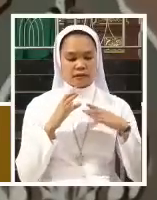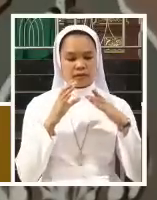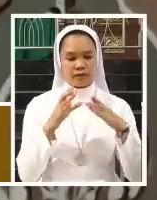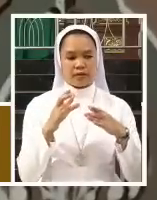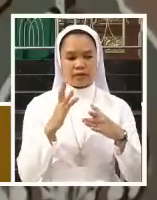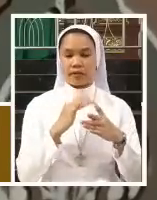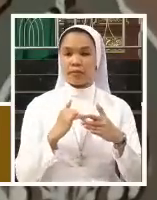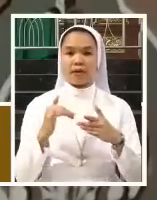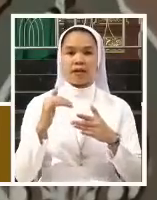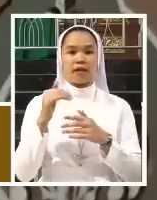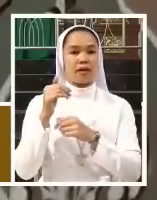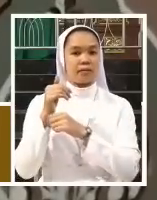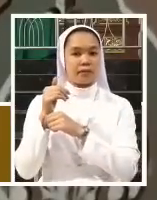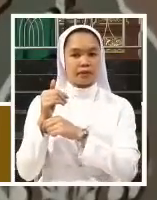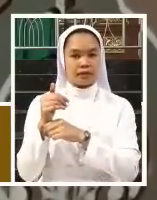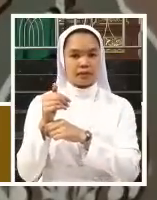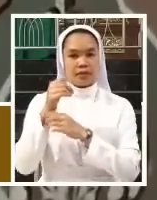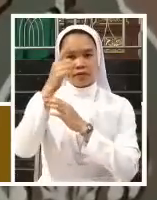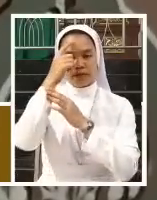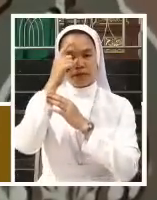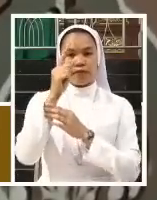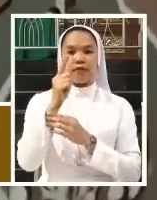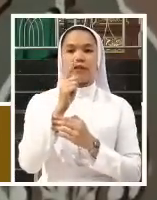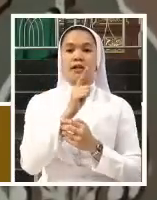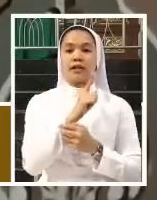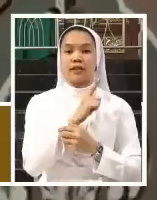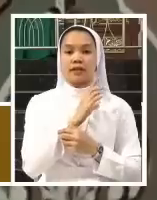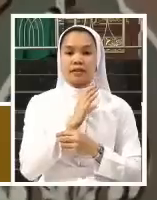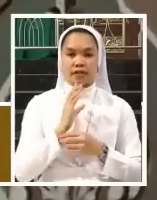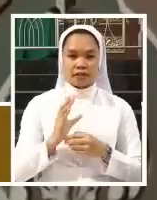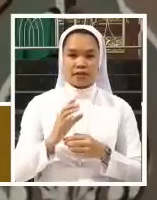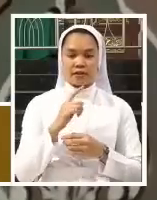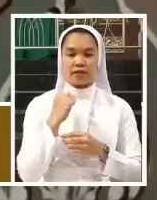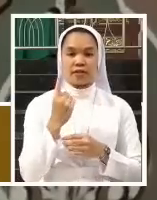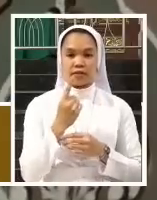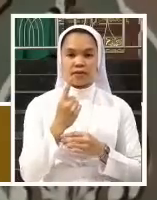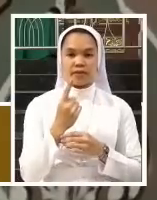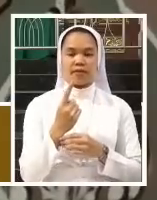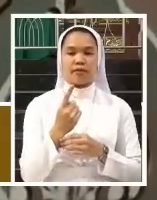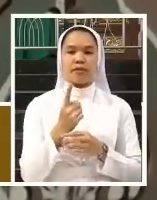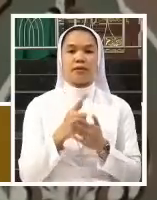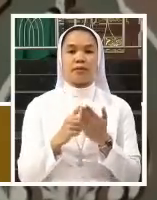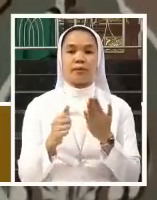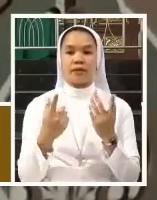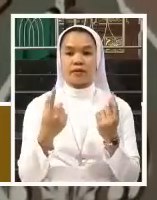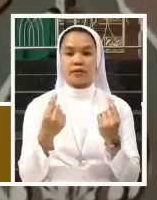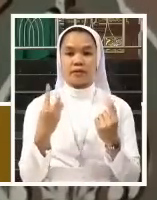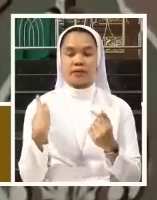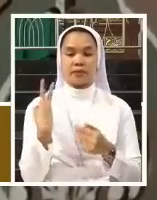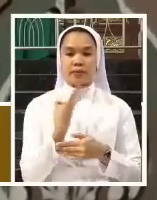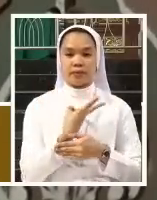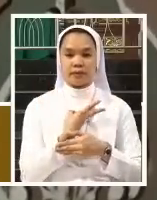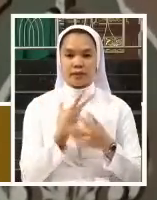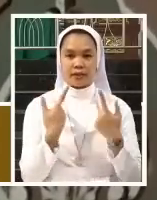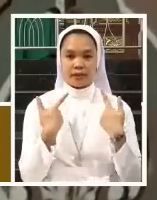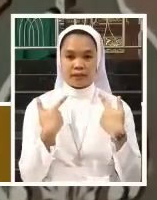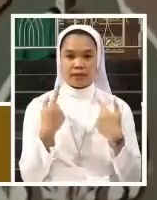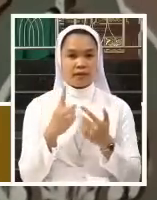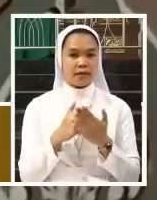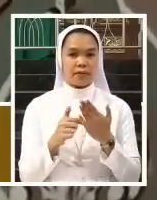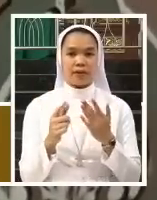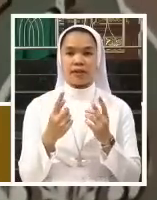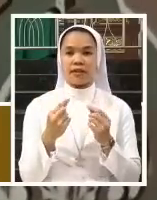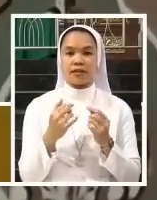being ambassadors for Christ. Who we are, what do we have, and what is